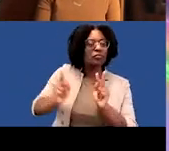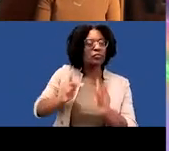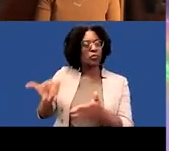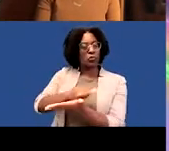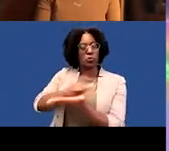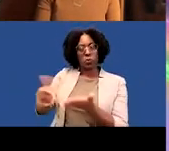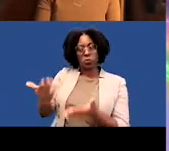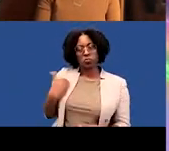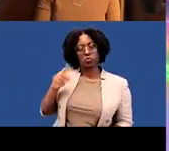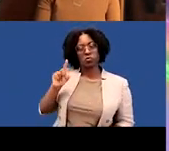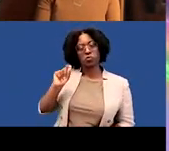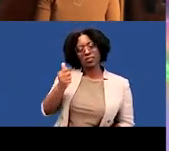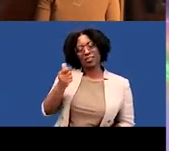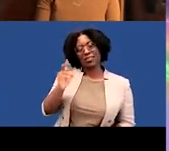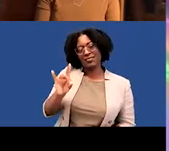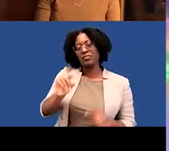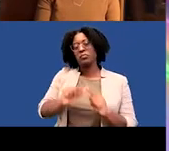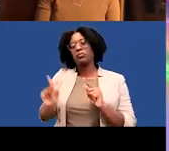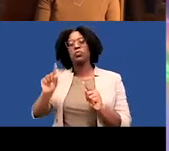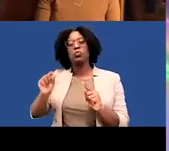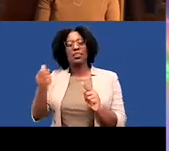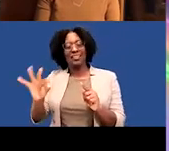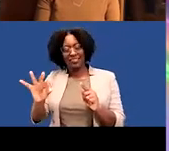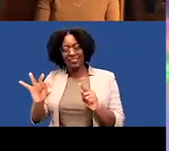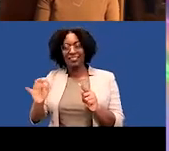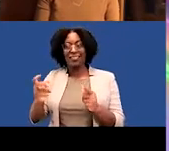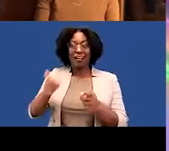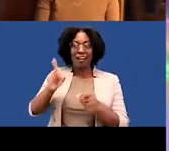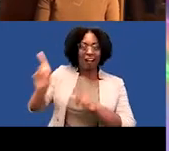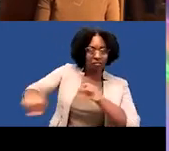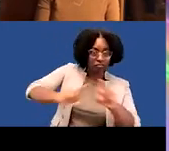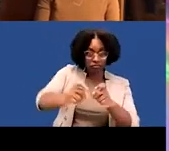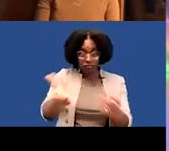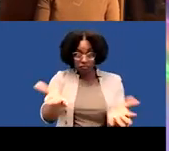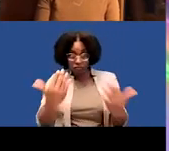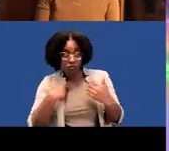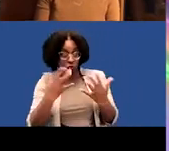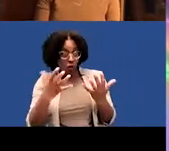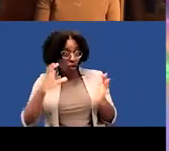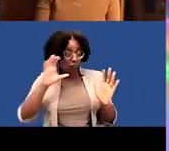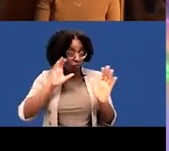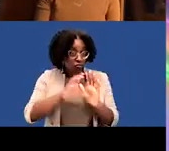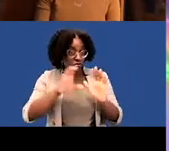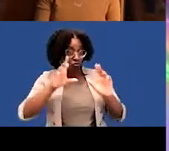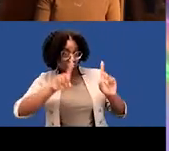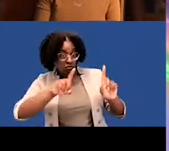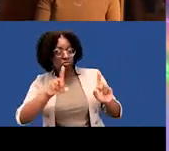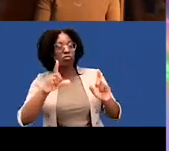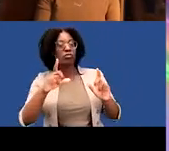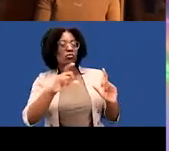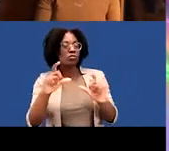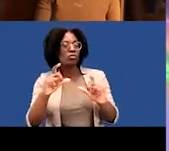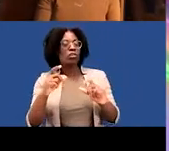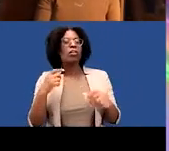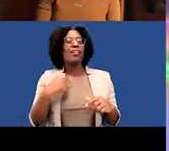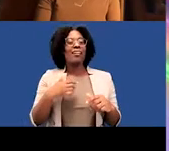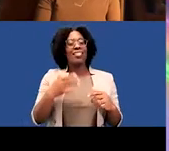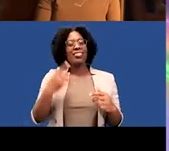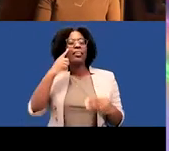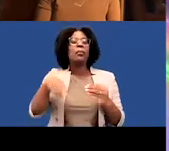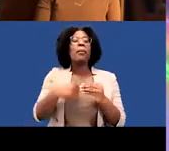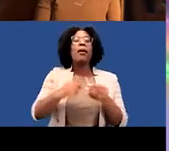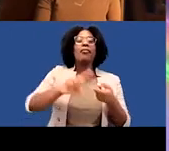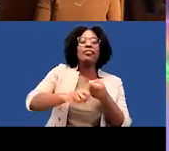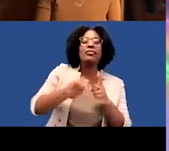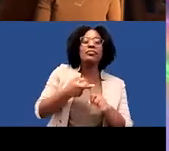and 2019 into this project, thinking about queer life, thinking about queer love, thinking about friendship and partnership of all